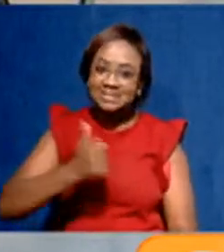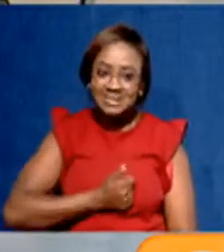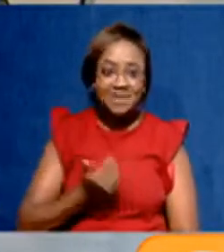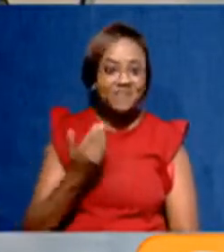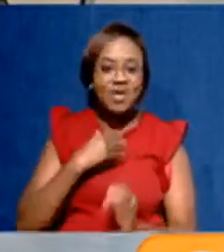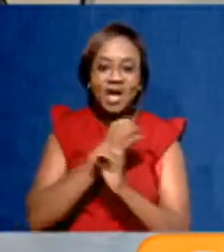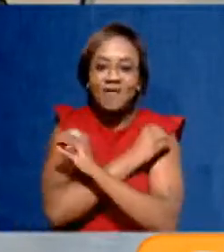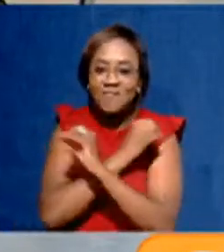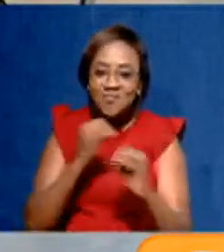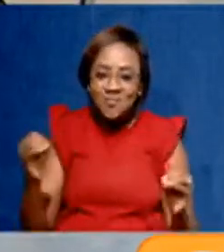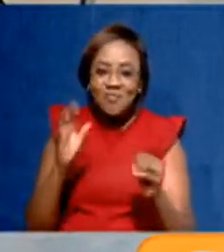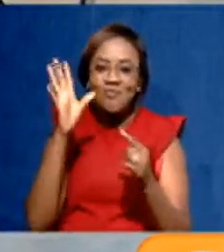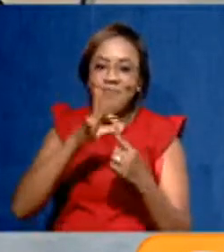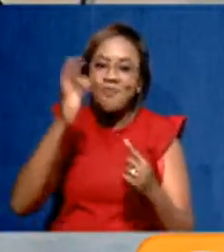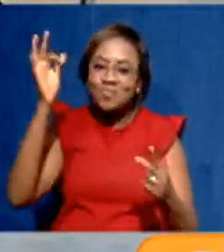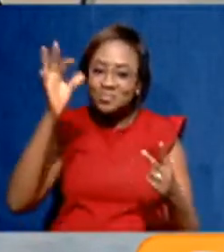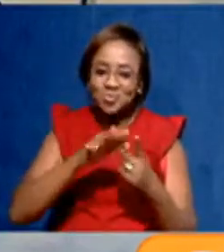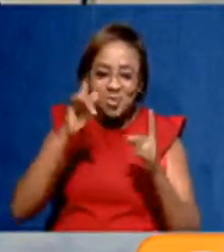Jeff.